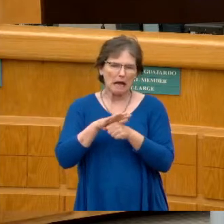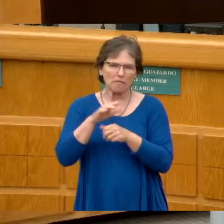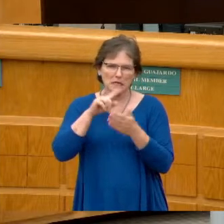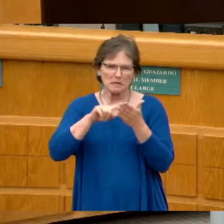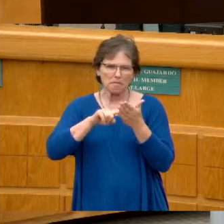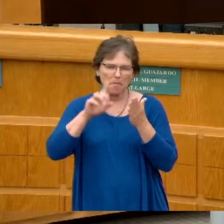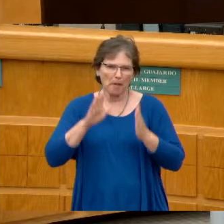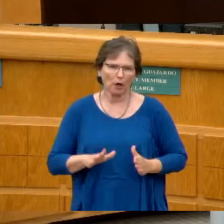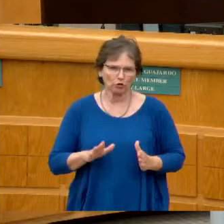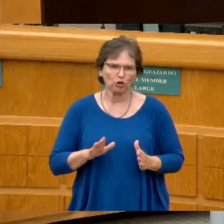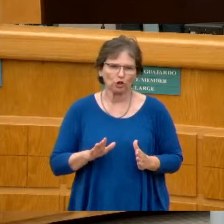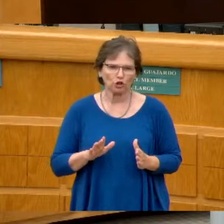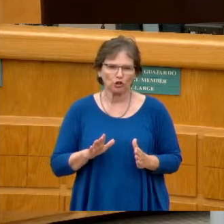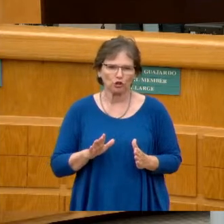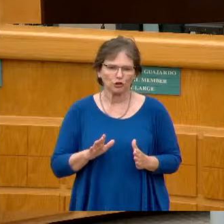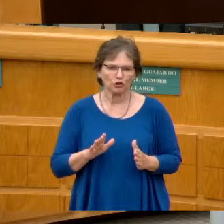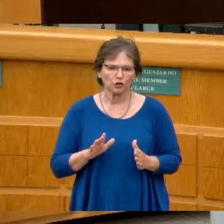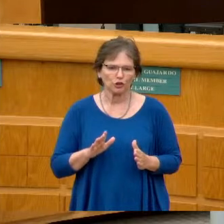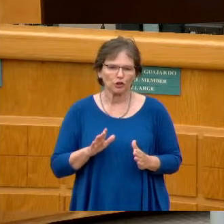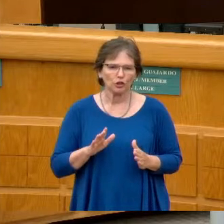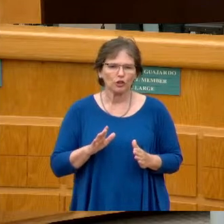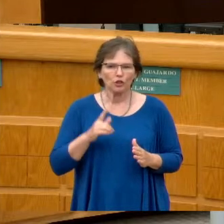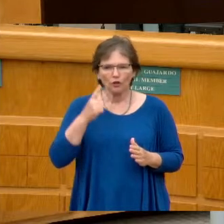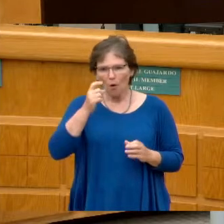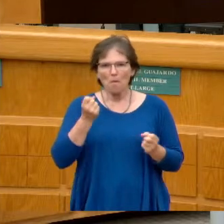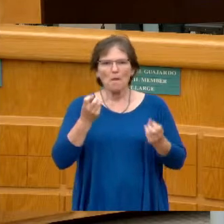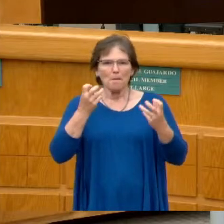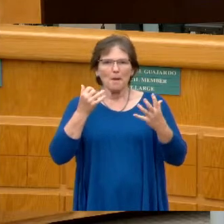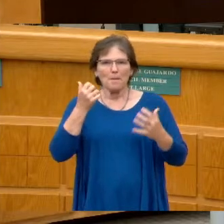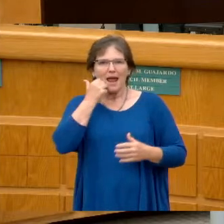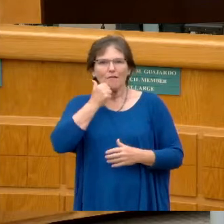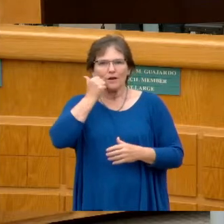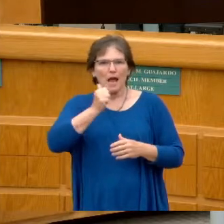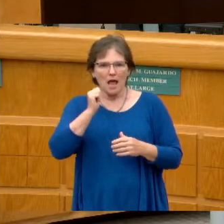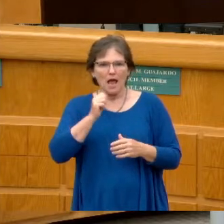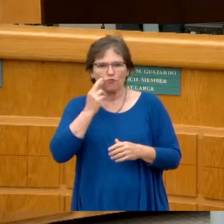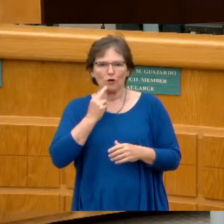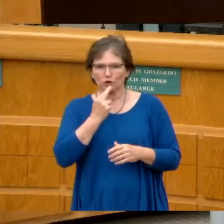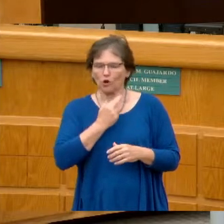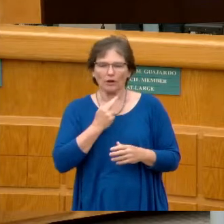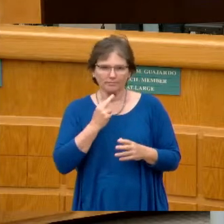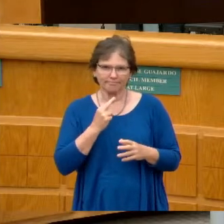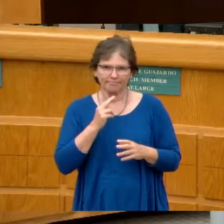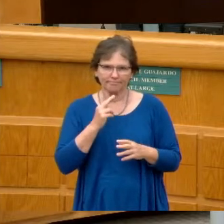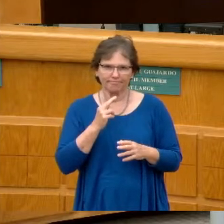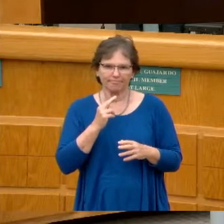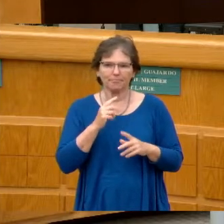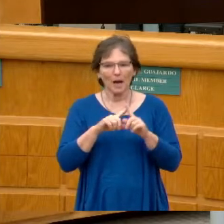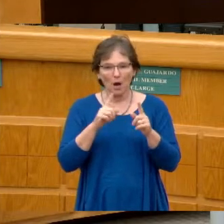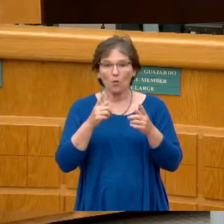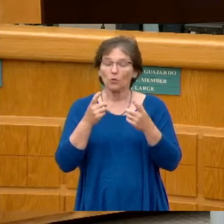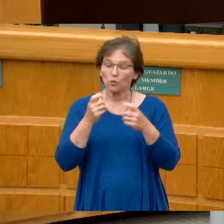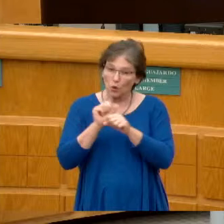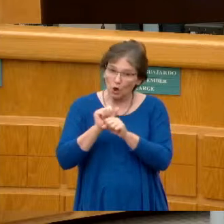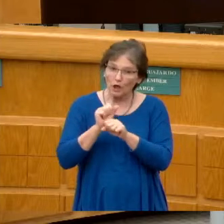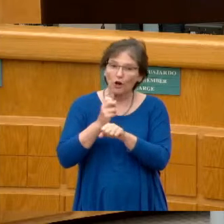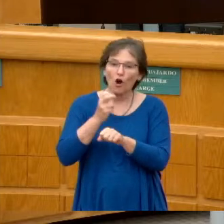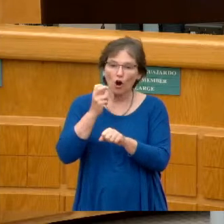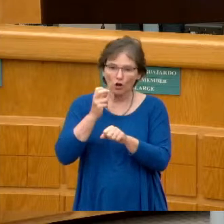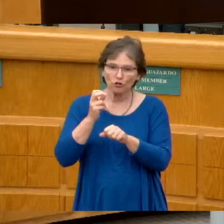inspectors, and we have some additional restaurants. And again, let me explain, if you have not been identified, that doesn't mean